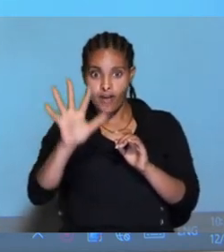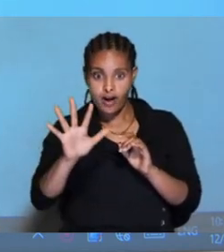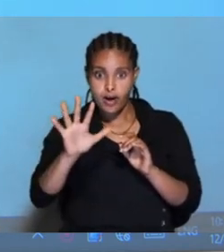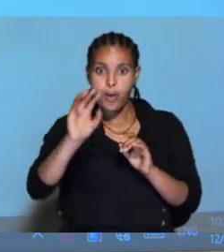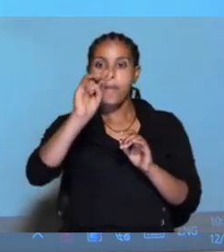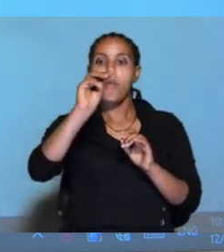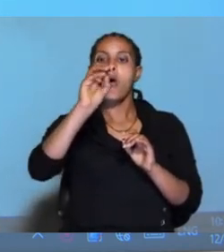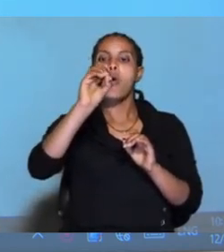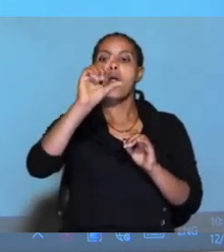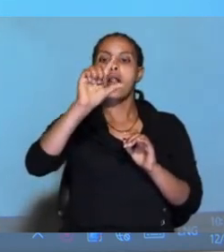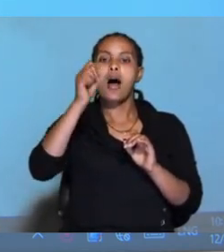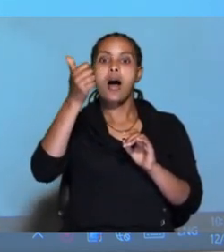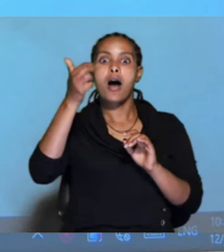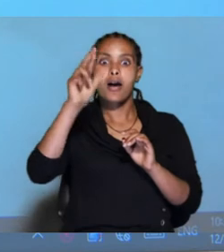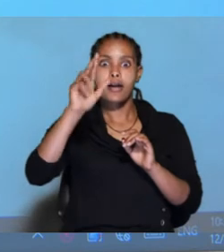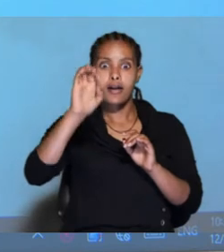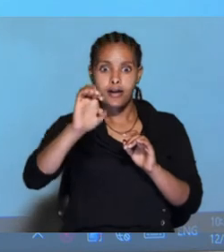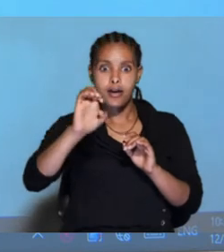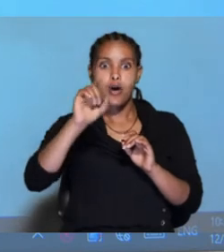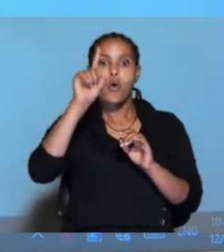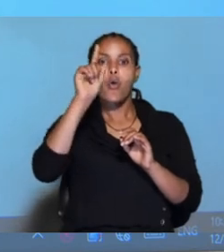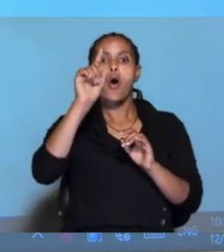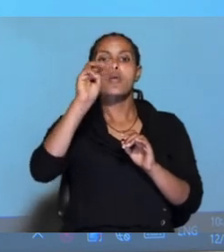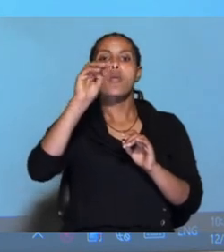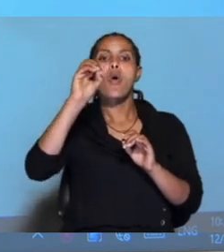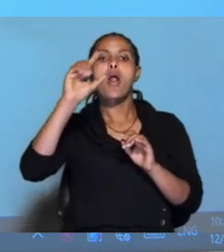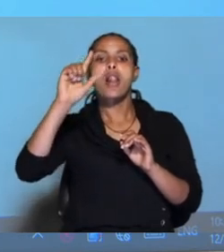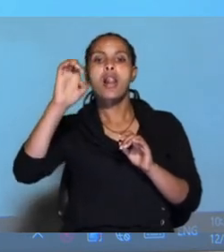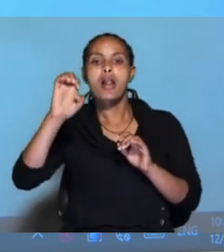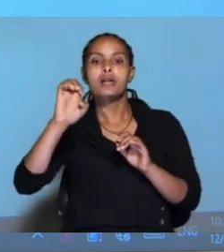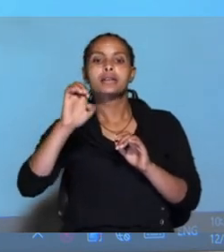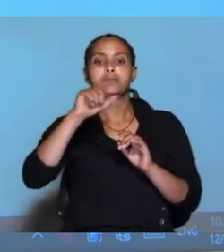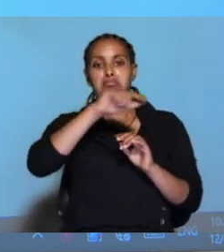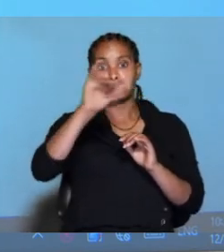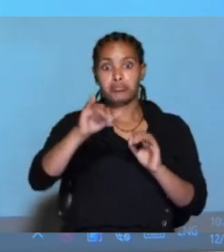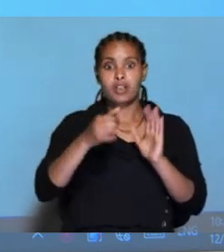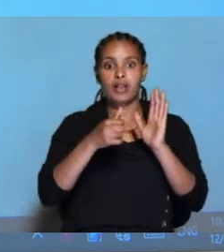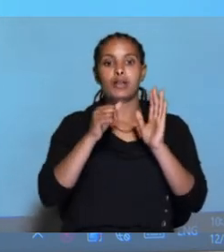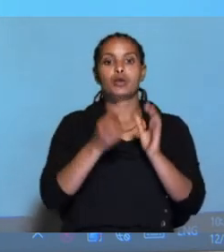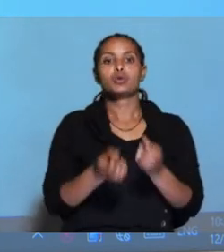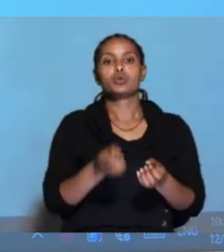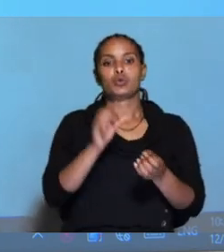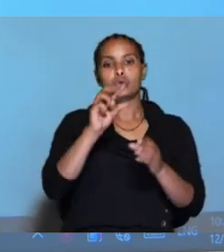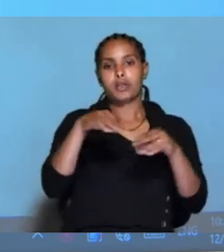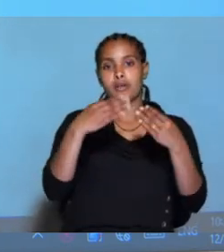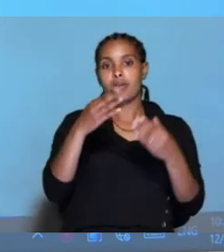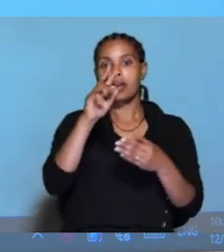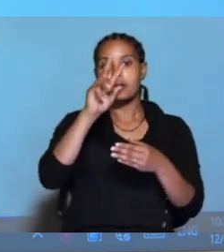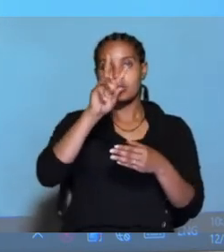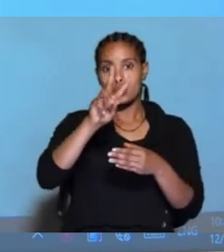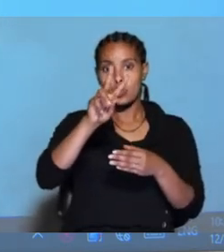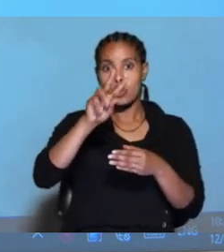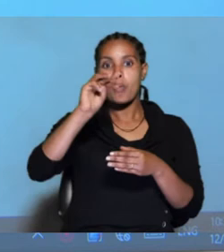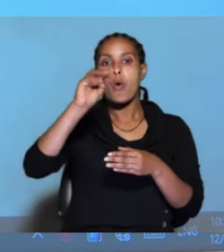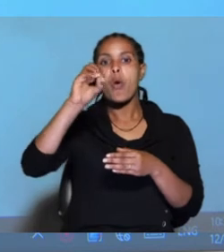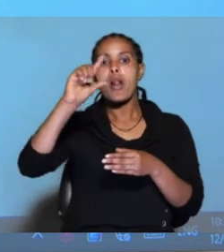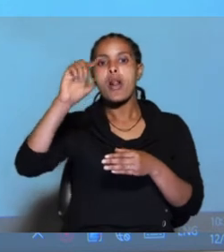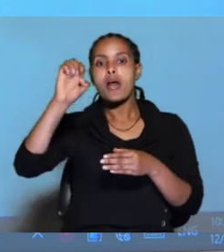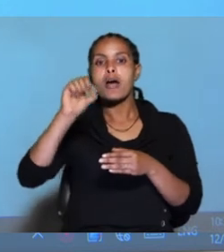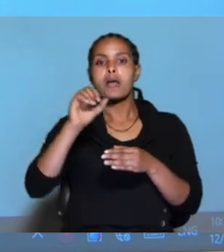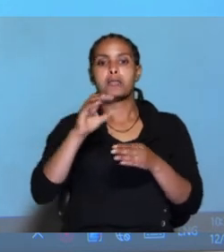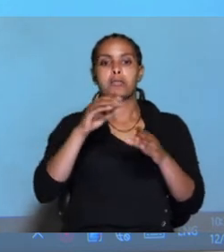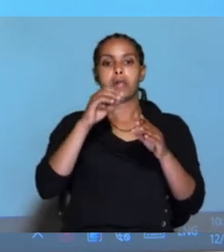0.005 molar, you see? 1 mole of sulfuric acid gives 2 mole of H+ ion.